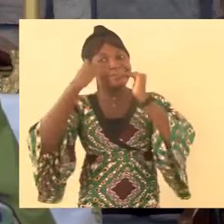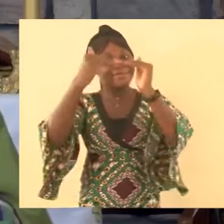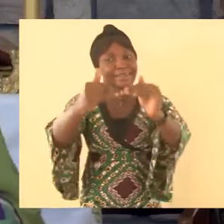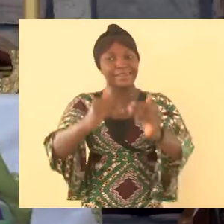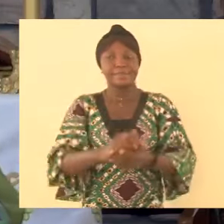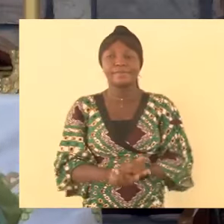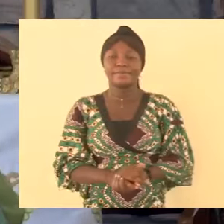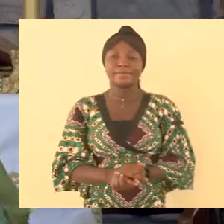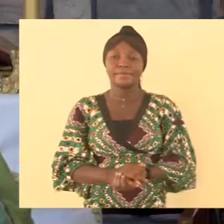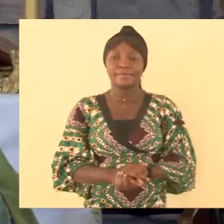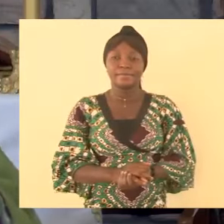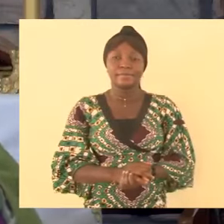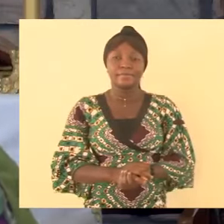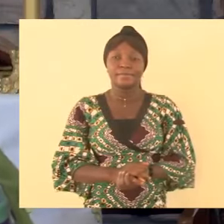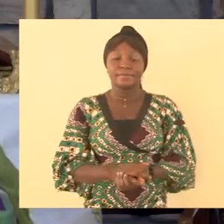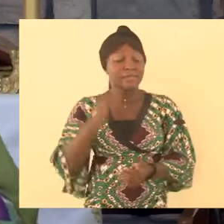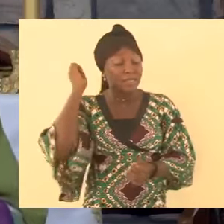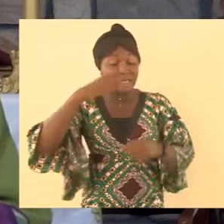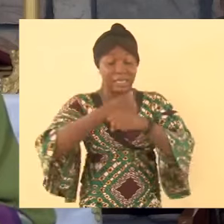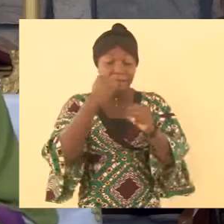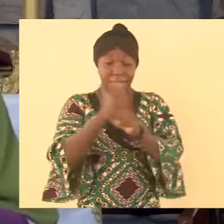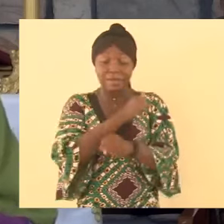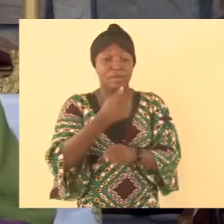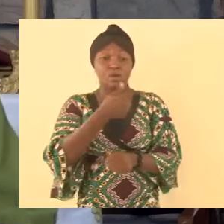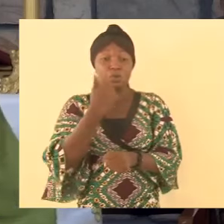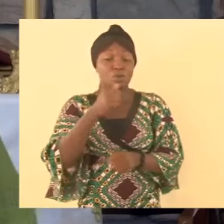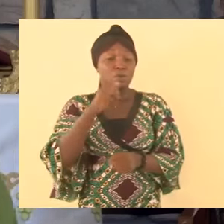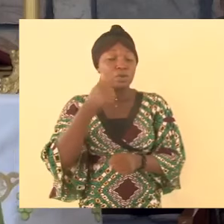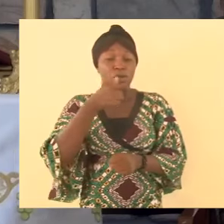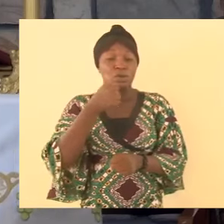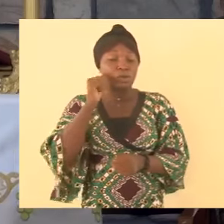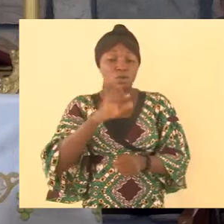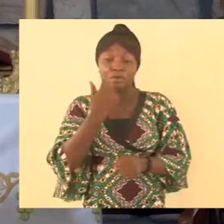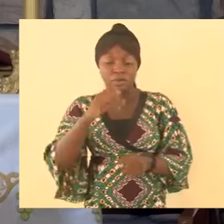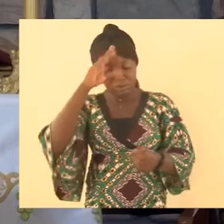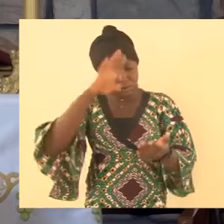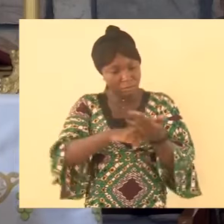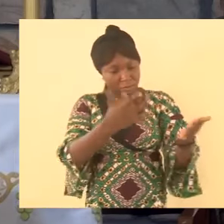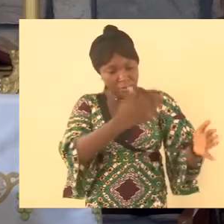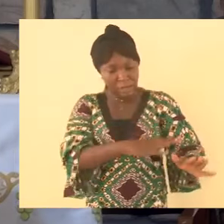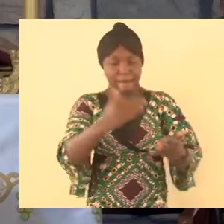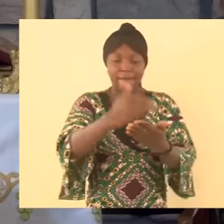Evidence of famine, everything dry. As he entered that town, he met a widow gathering firewood.